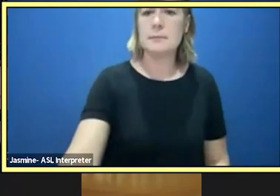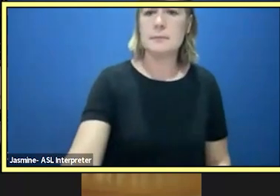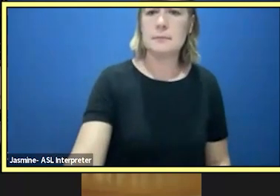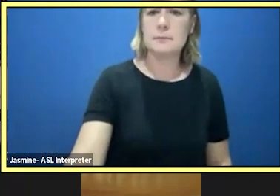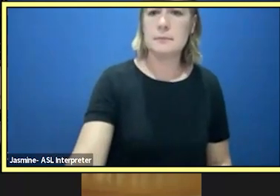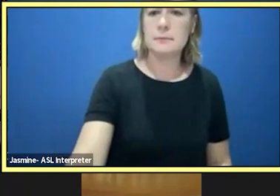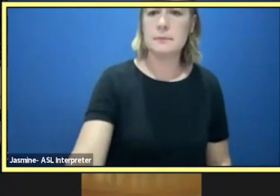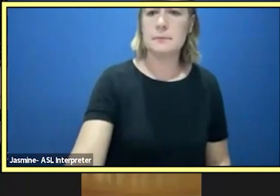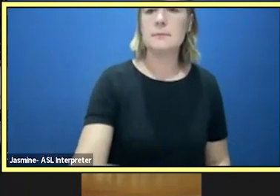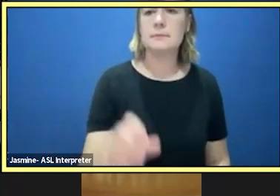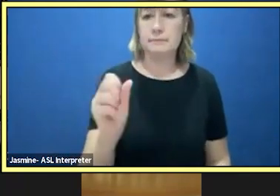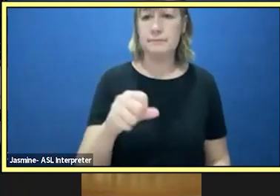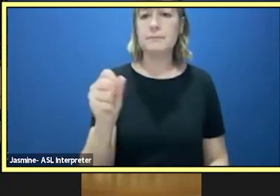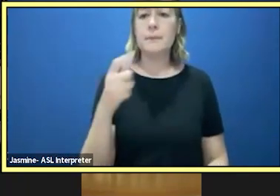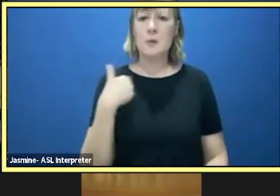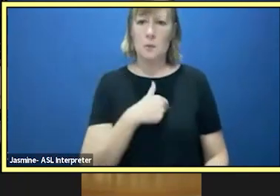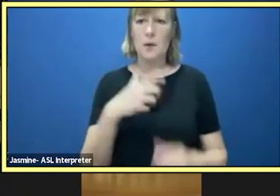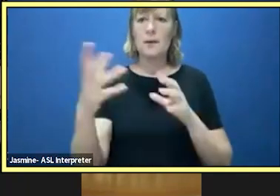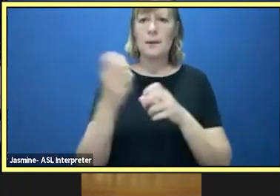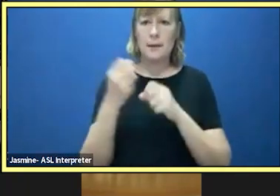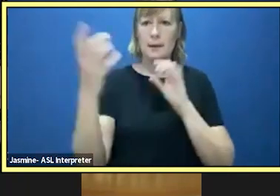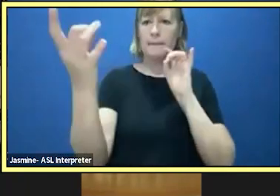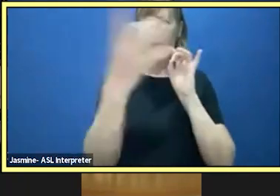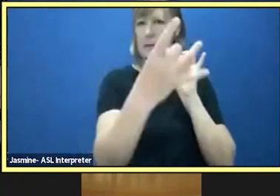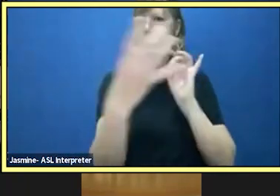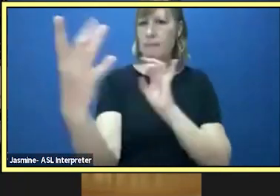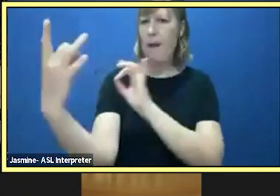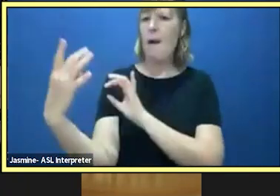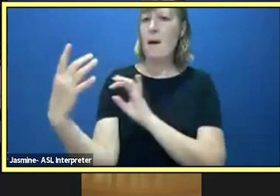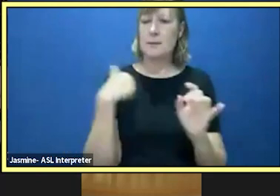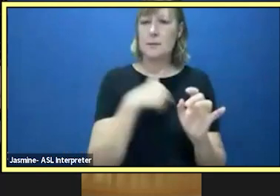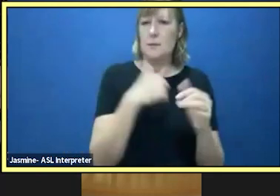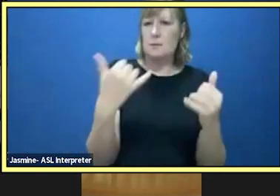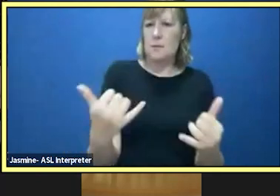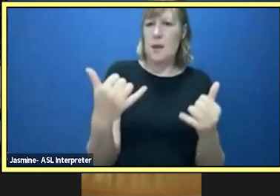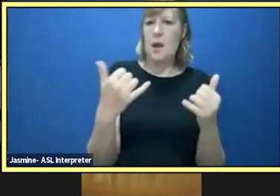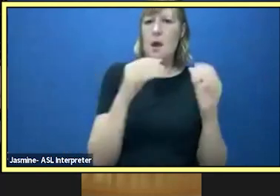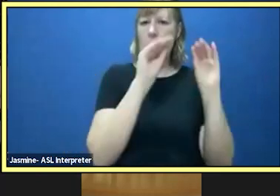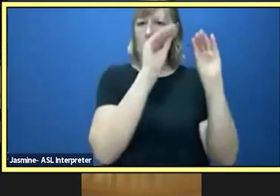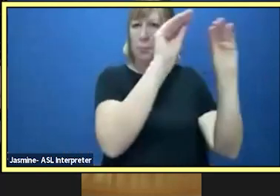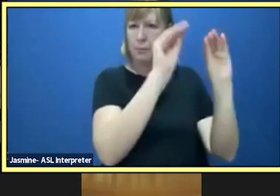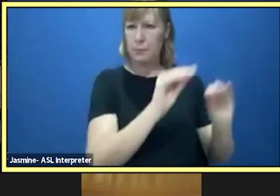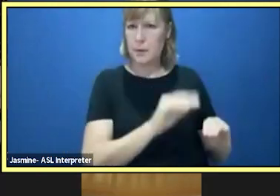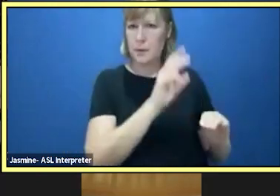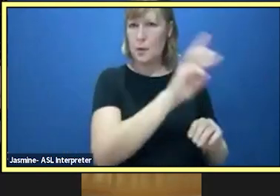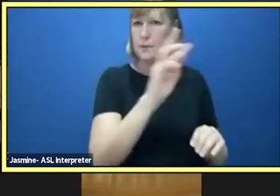getting feedback, as we speak, and I believe those will be up until October 31st. So it's still open for feedback.